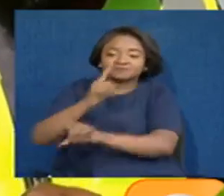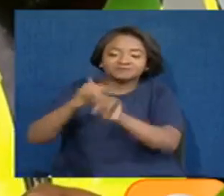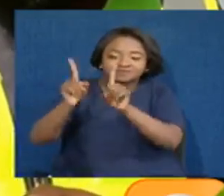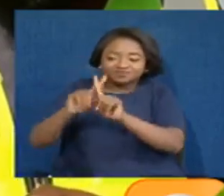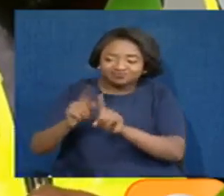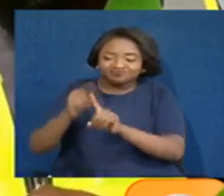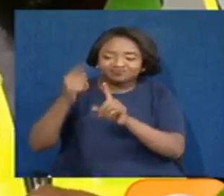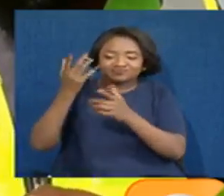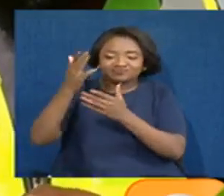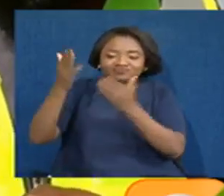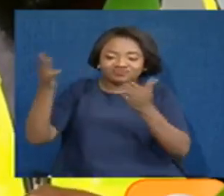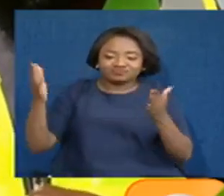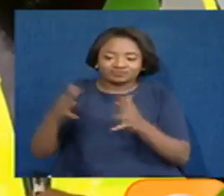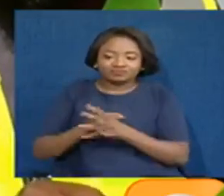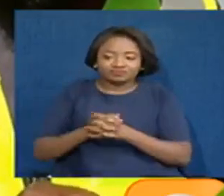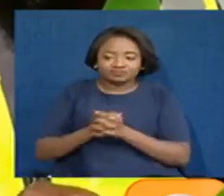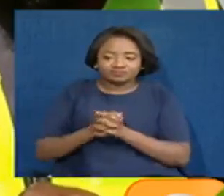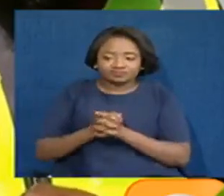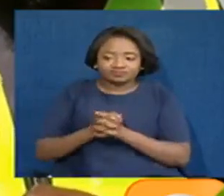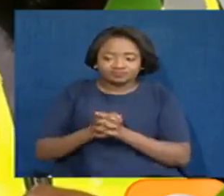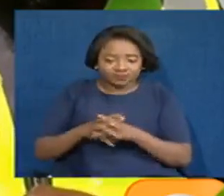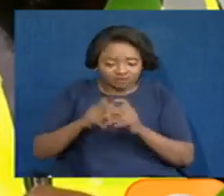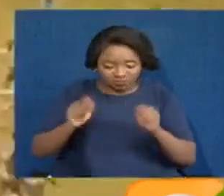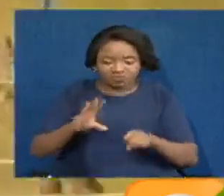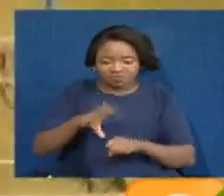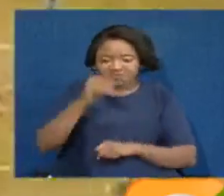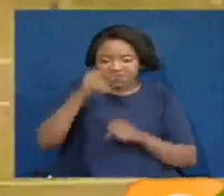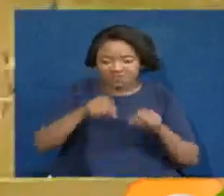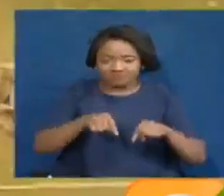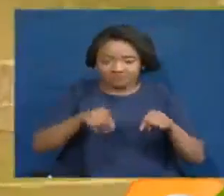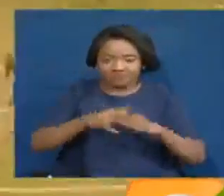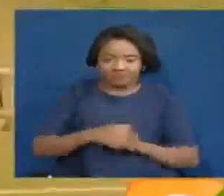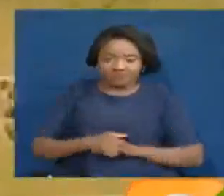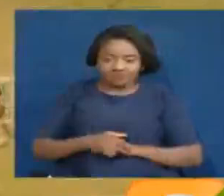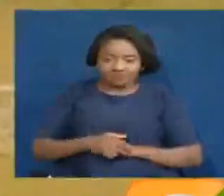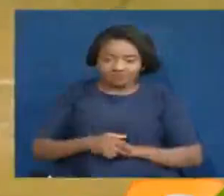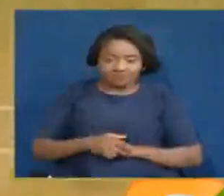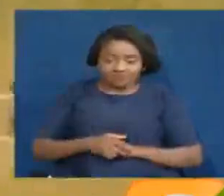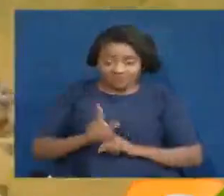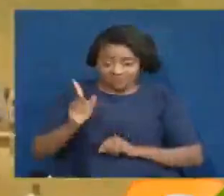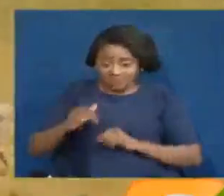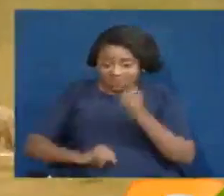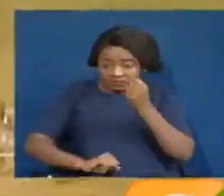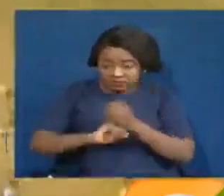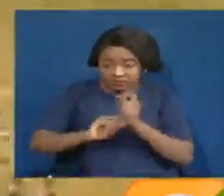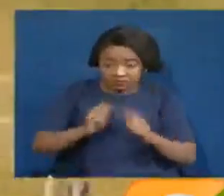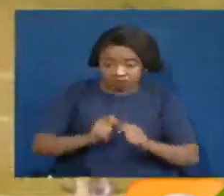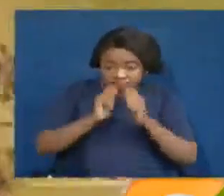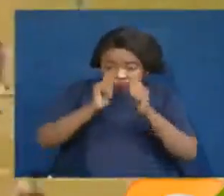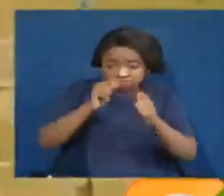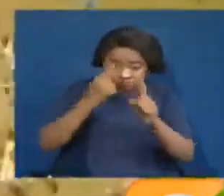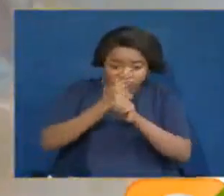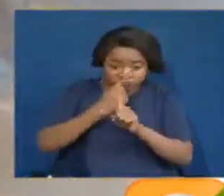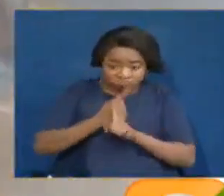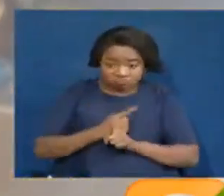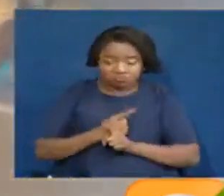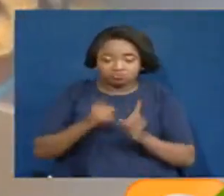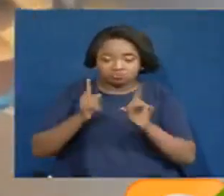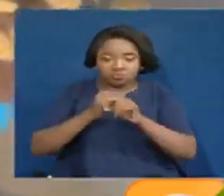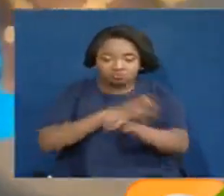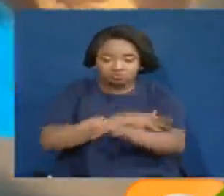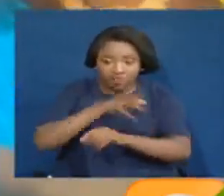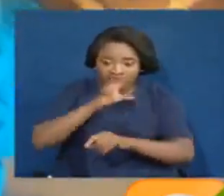mashule zingine za kitaifa sinaweza kupatikana hapa sasa. But apart from nurturing athletic talents at an early stage and empowering